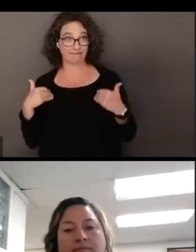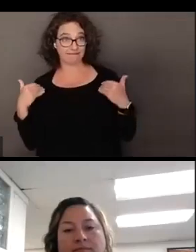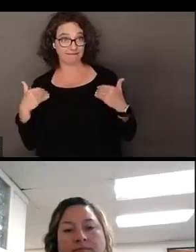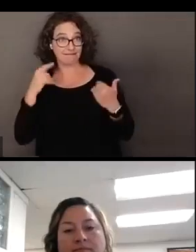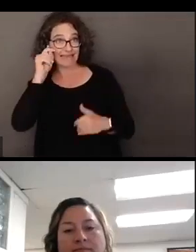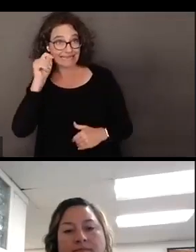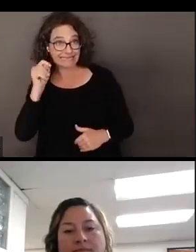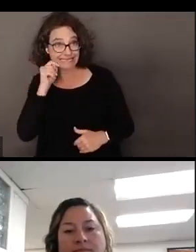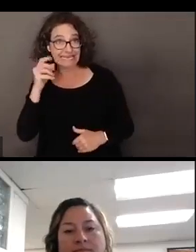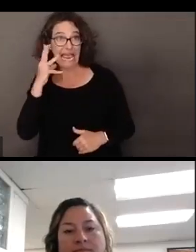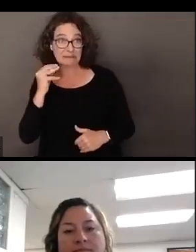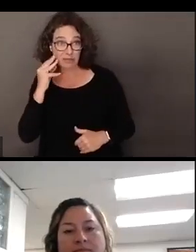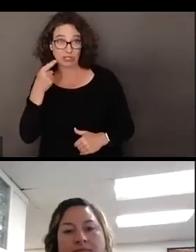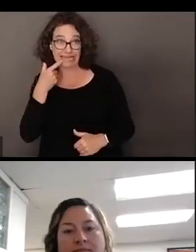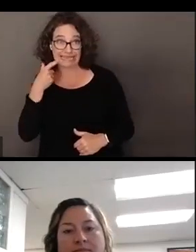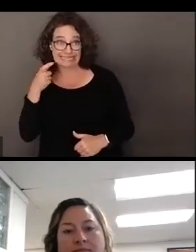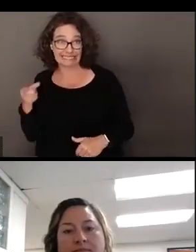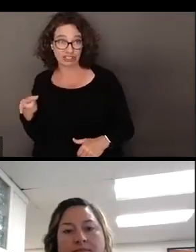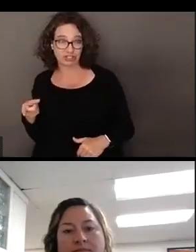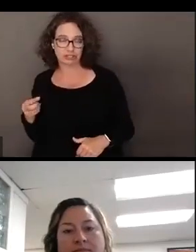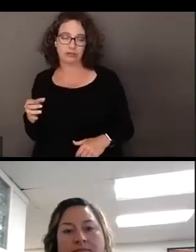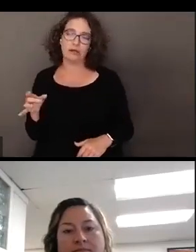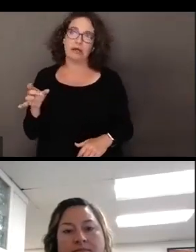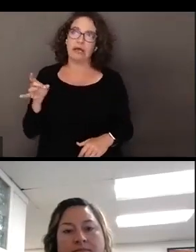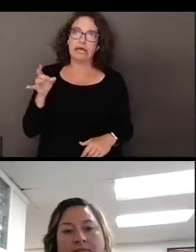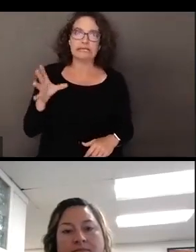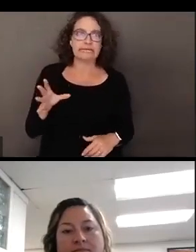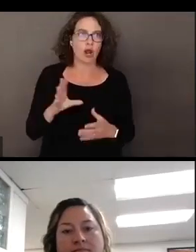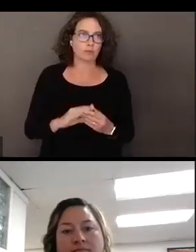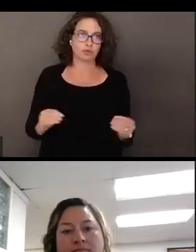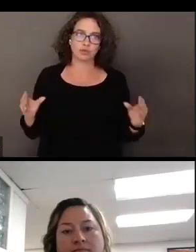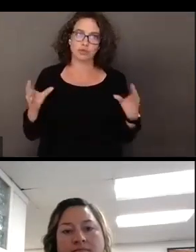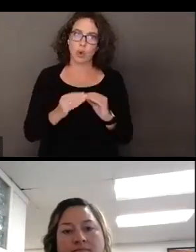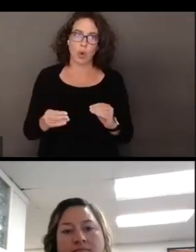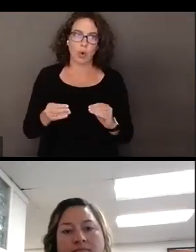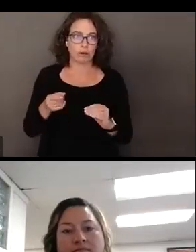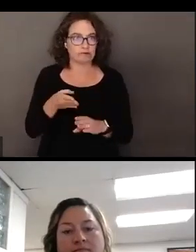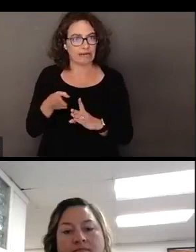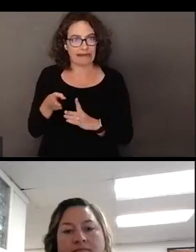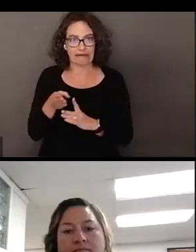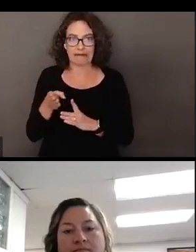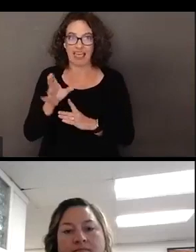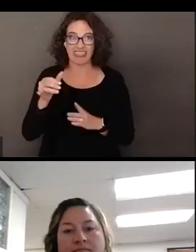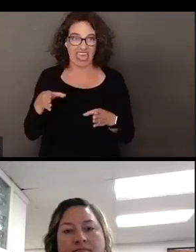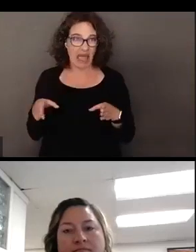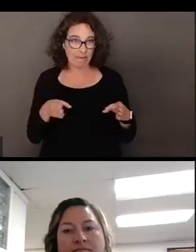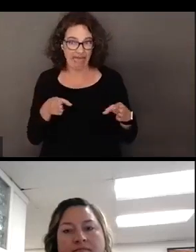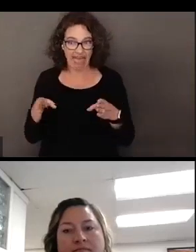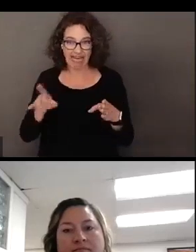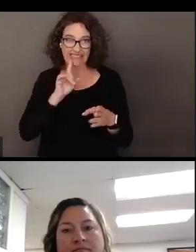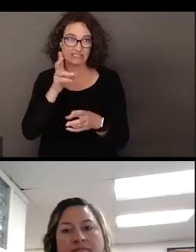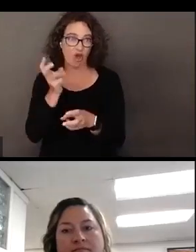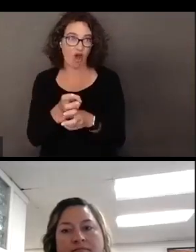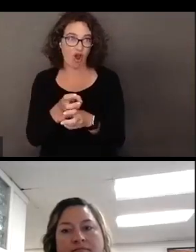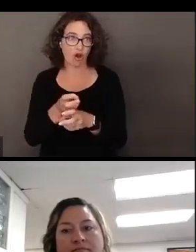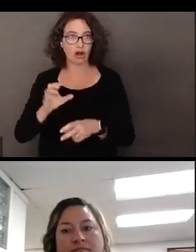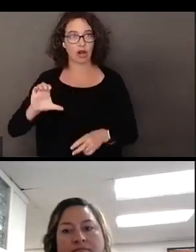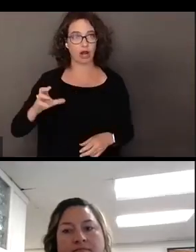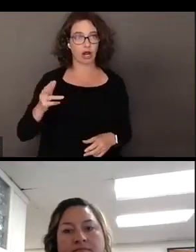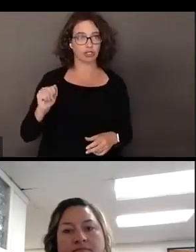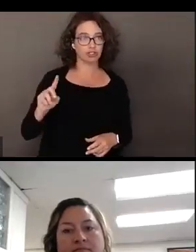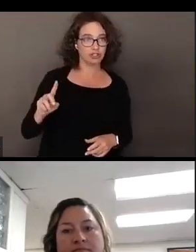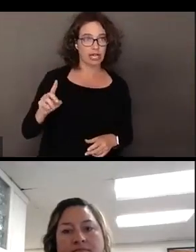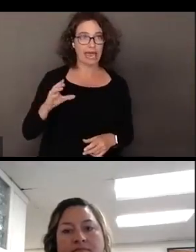is a terrible story to walk. That path is hard, but Chad and Erica give really